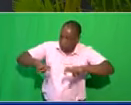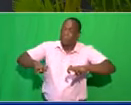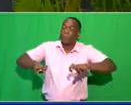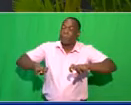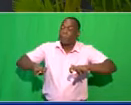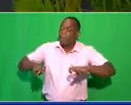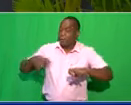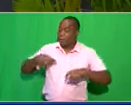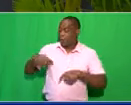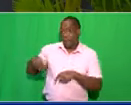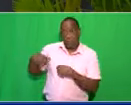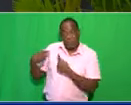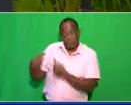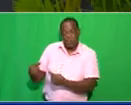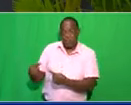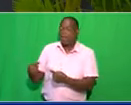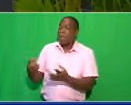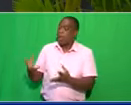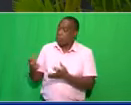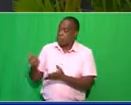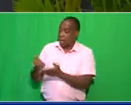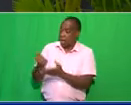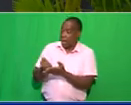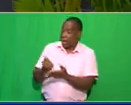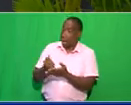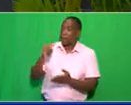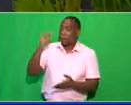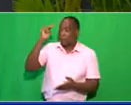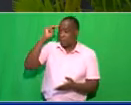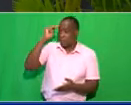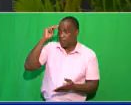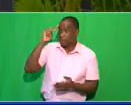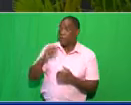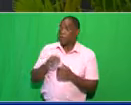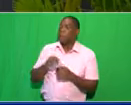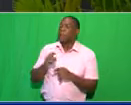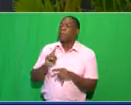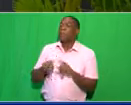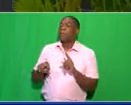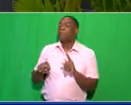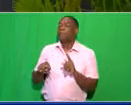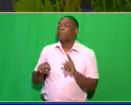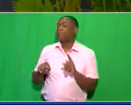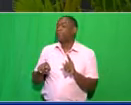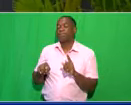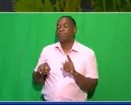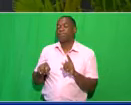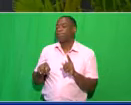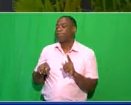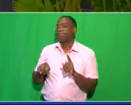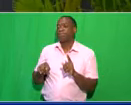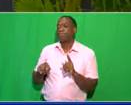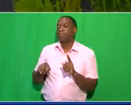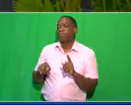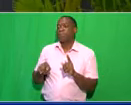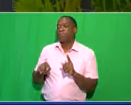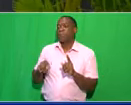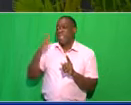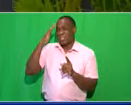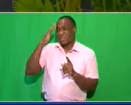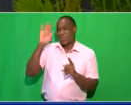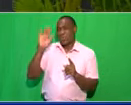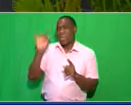ministry and the political parties involved. And I don't know if you had the kind of